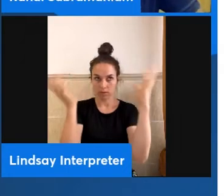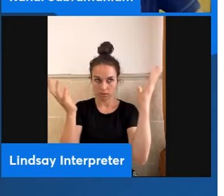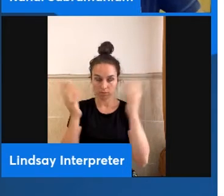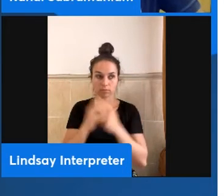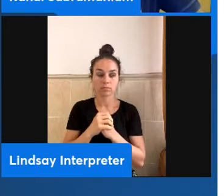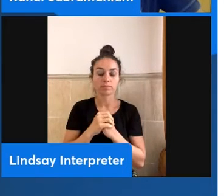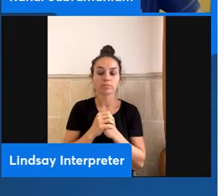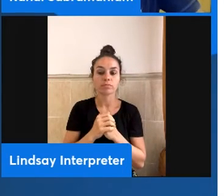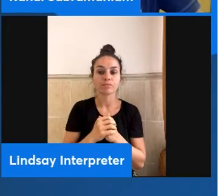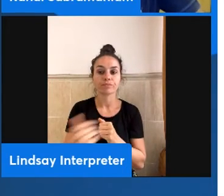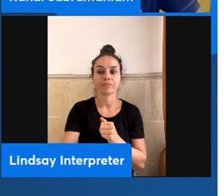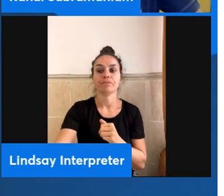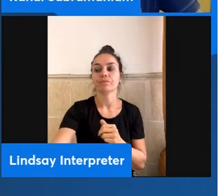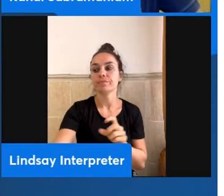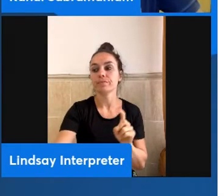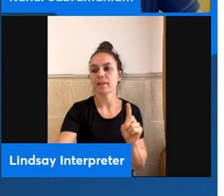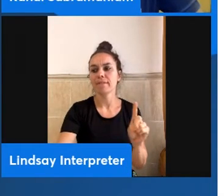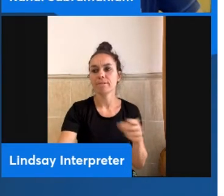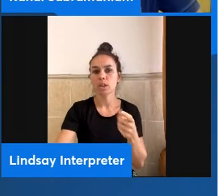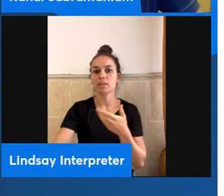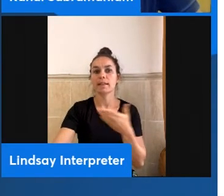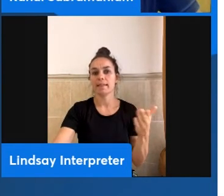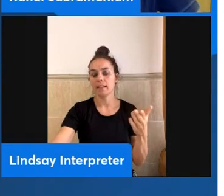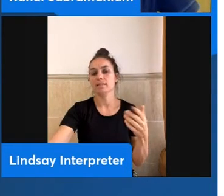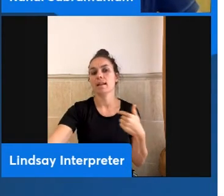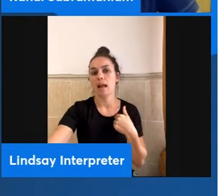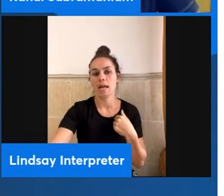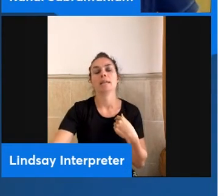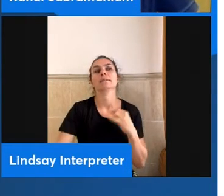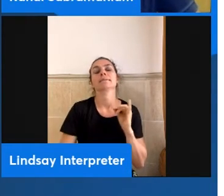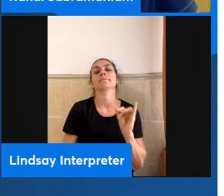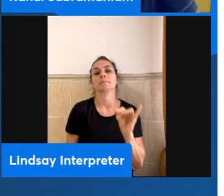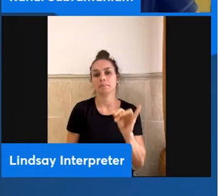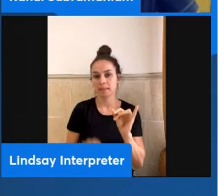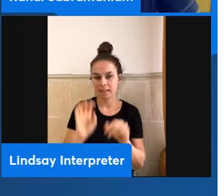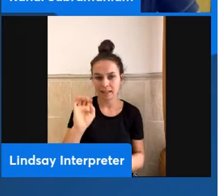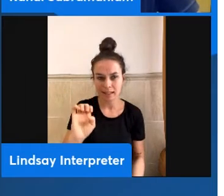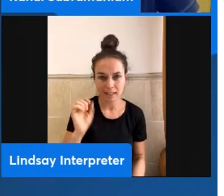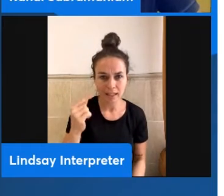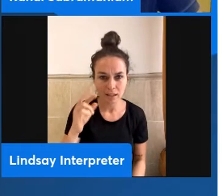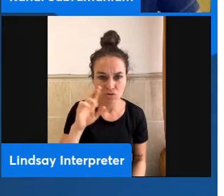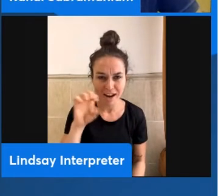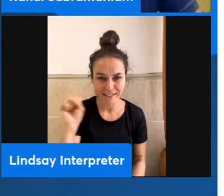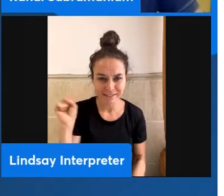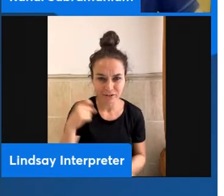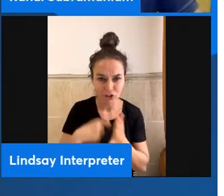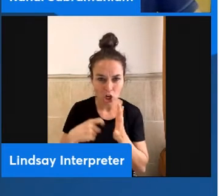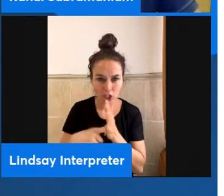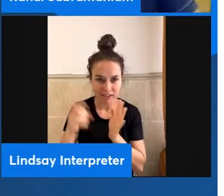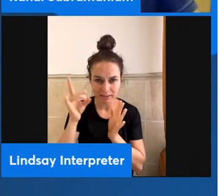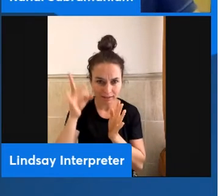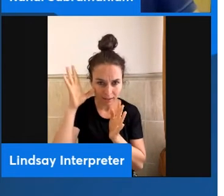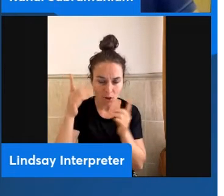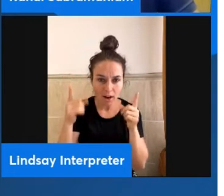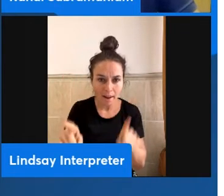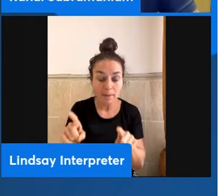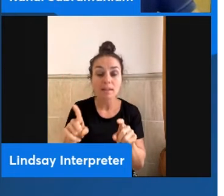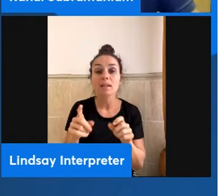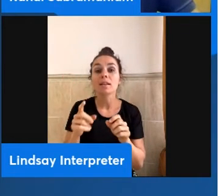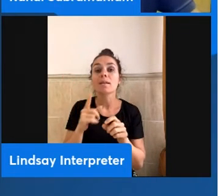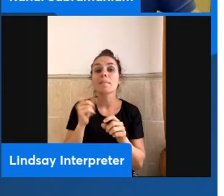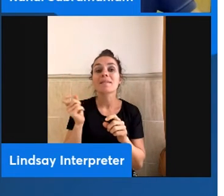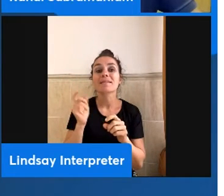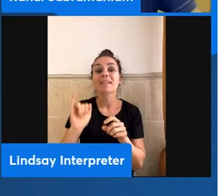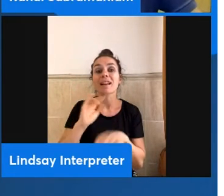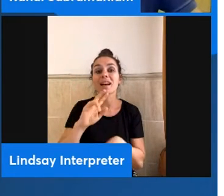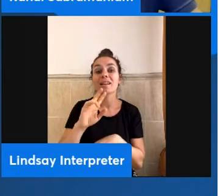first thought that goes through my head is the egress charges nightmare, because AWS's egress charges